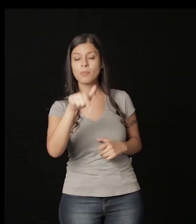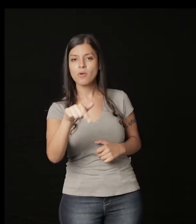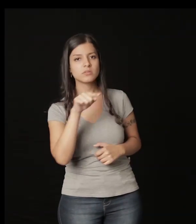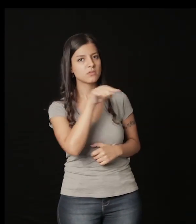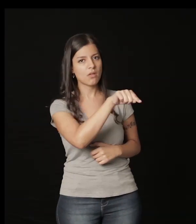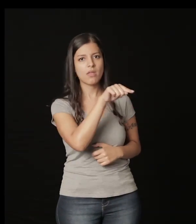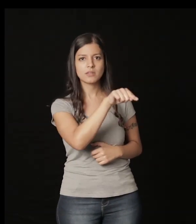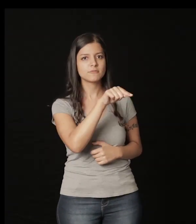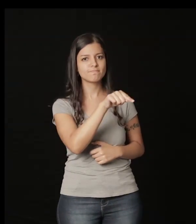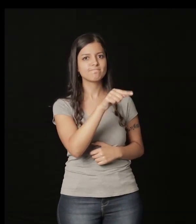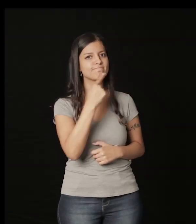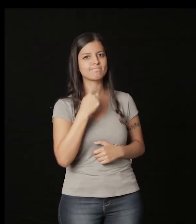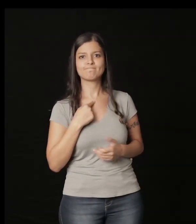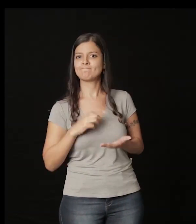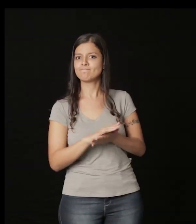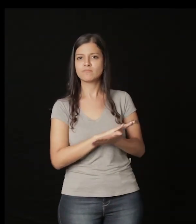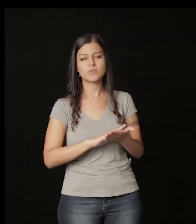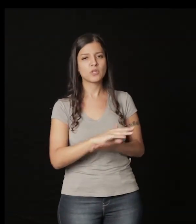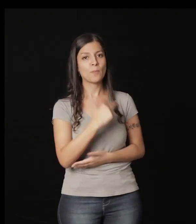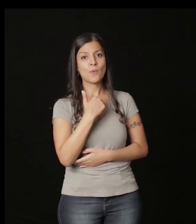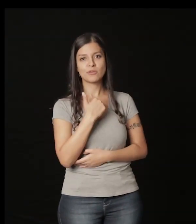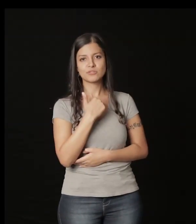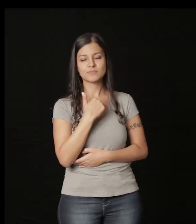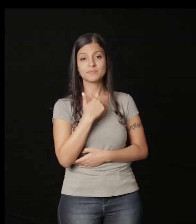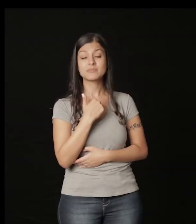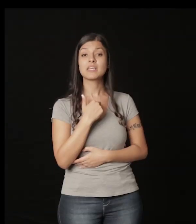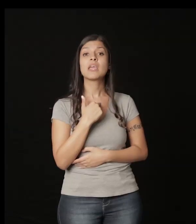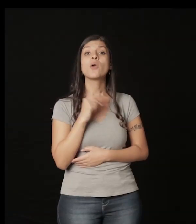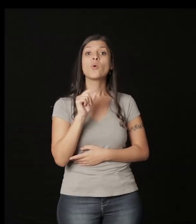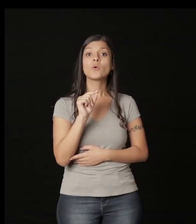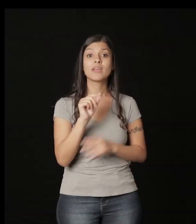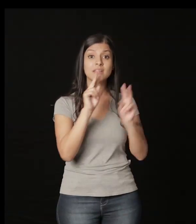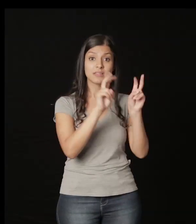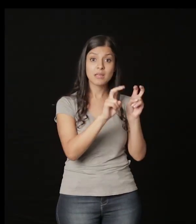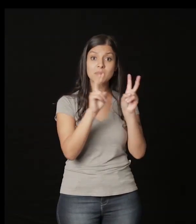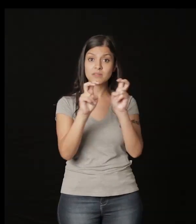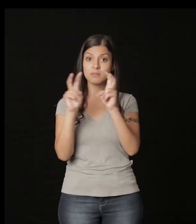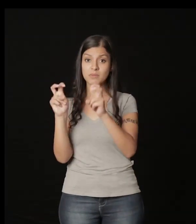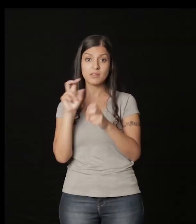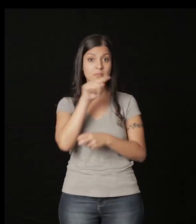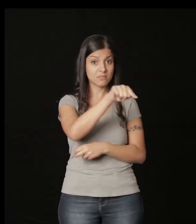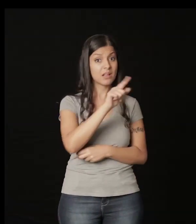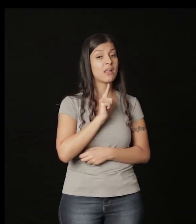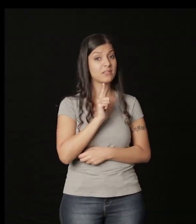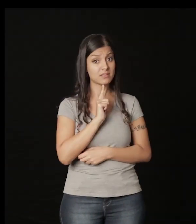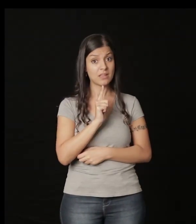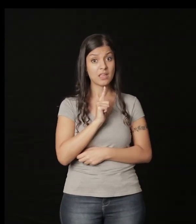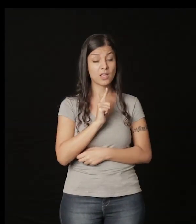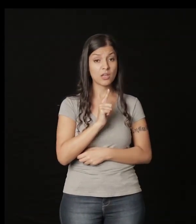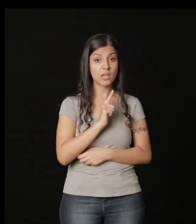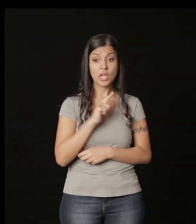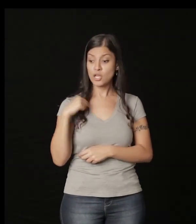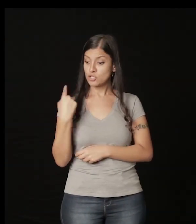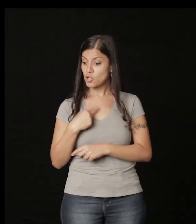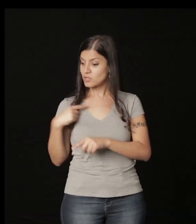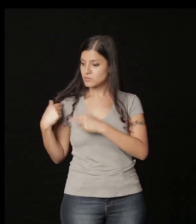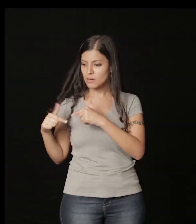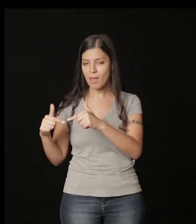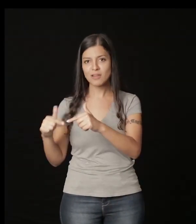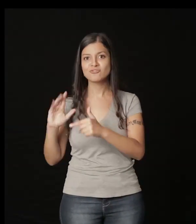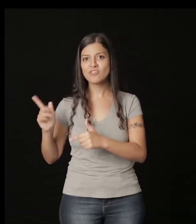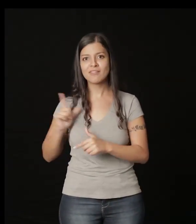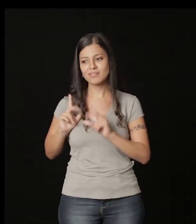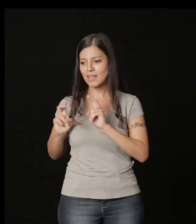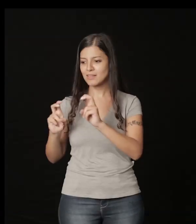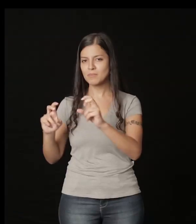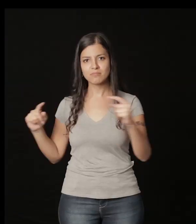And what's really fascinating is that those themes are present in all of our work since then. And it's